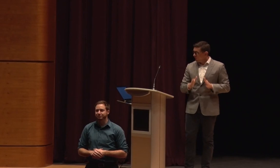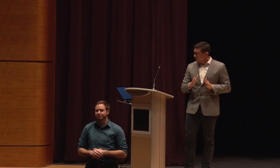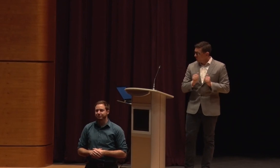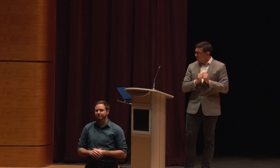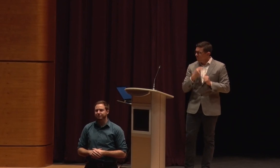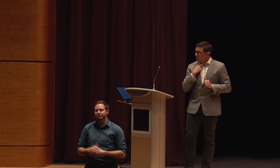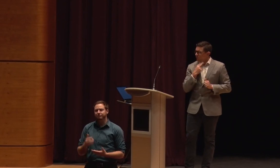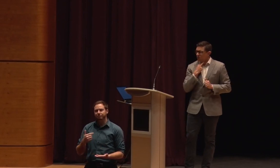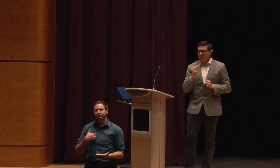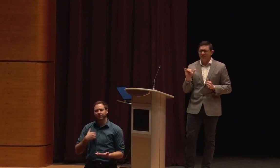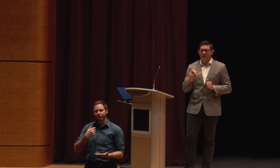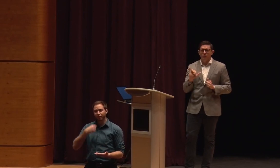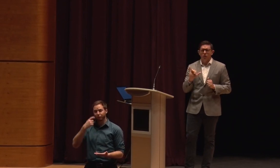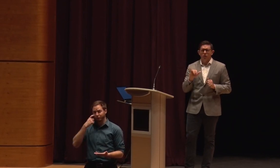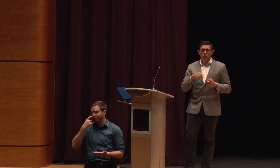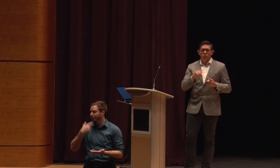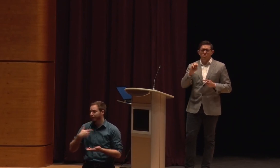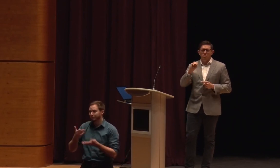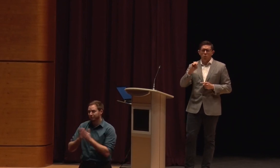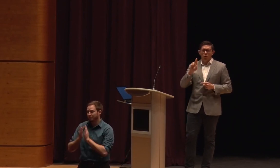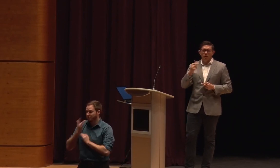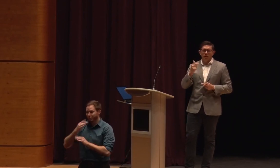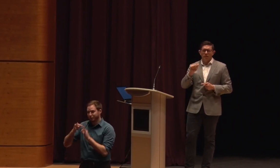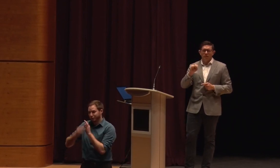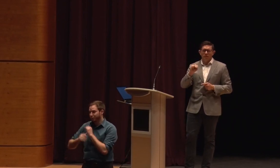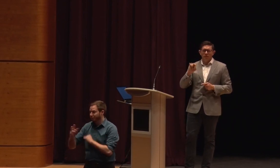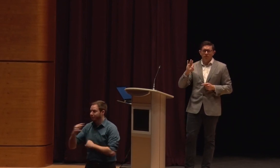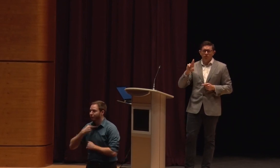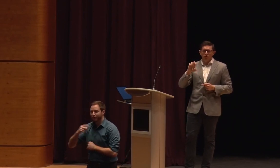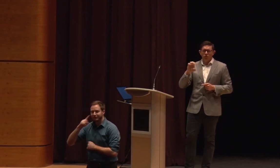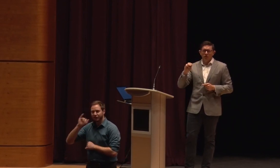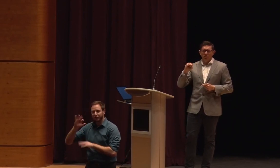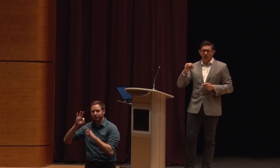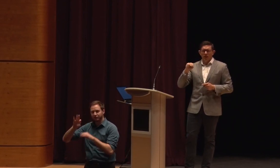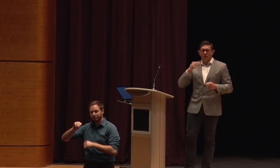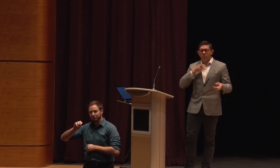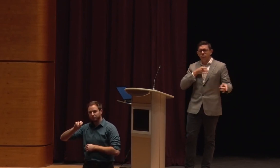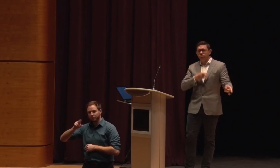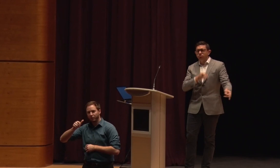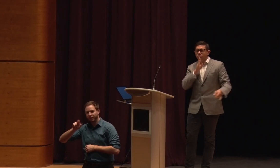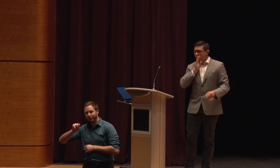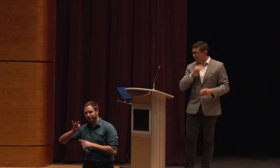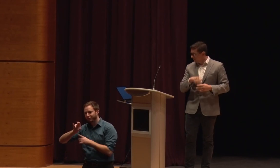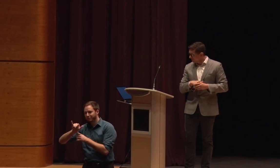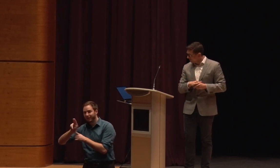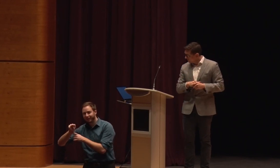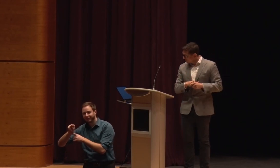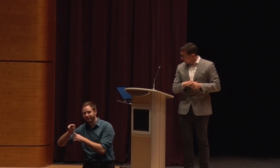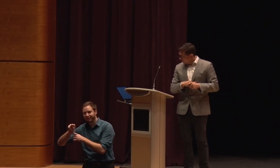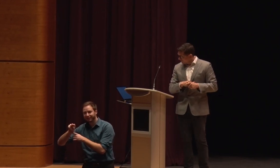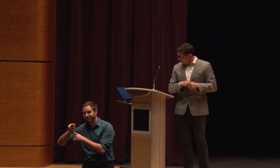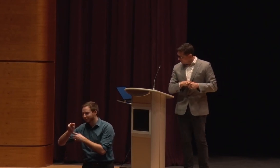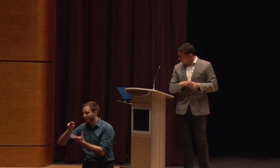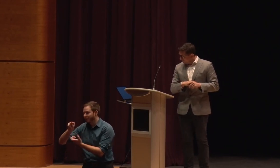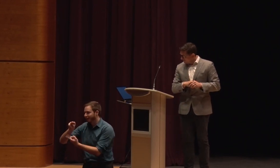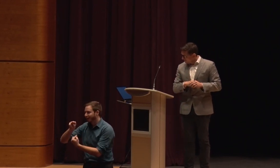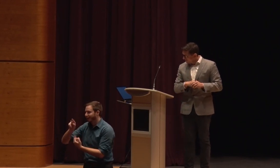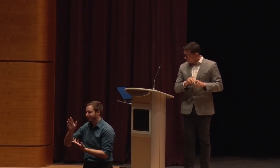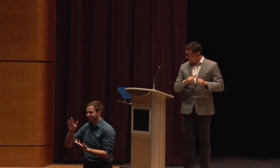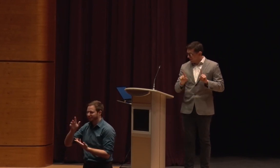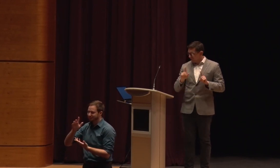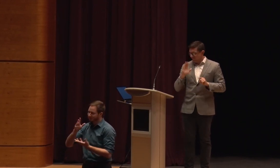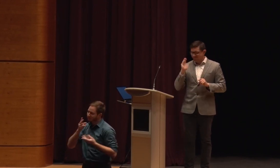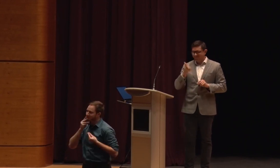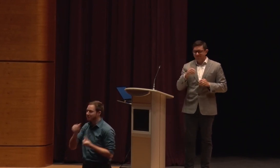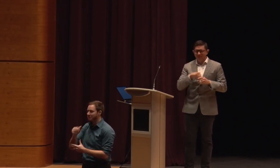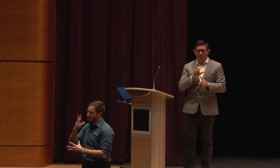Now, I originally asked for an interpreter with a voice similar to Morgan Freeman. Just that excellent,